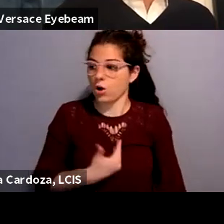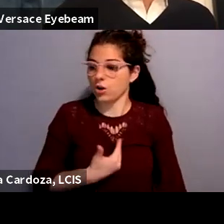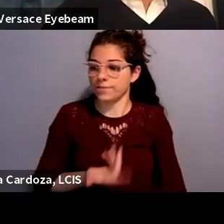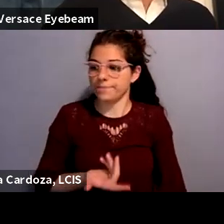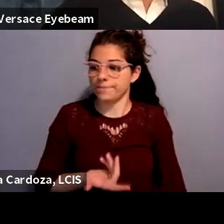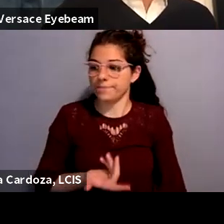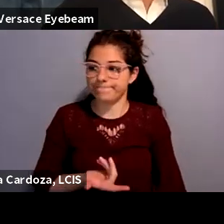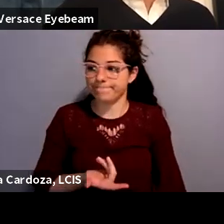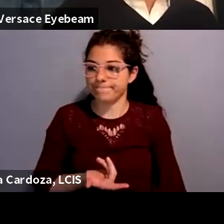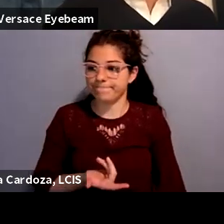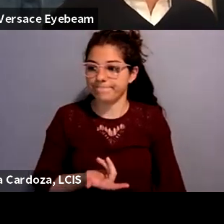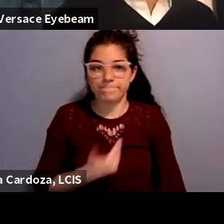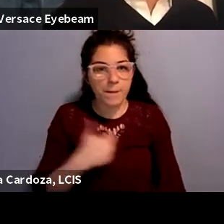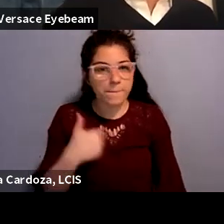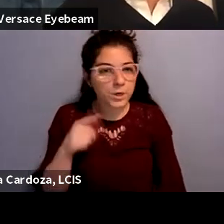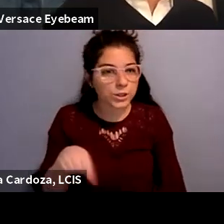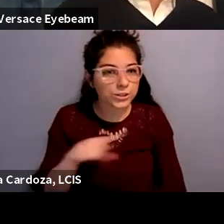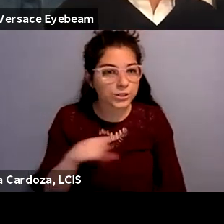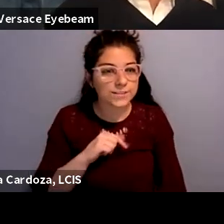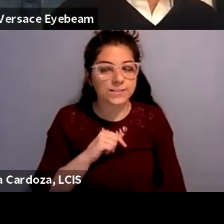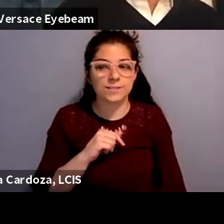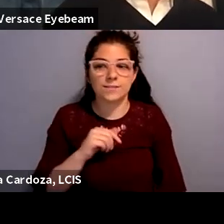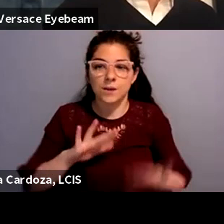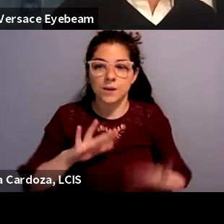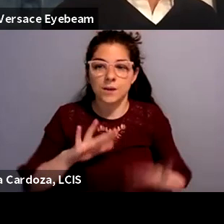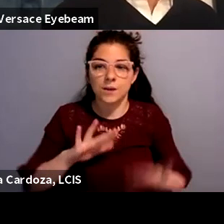our members, our community.